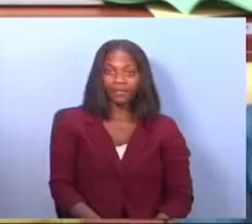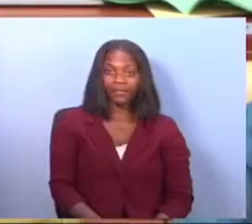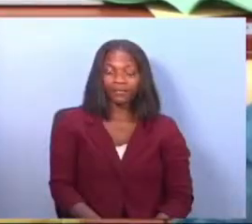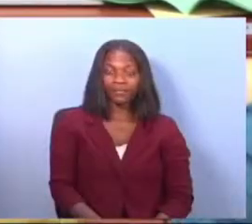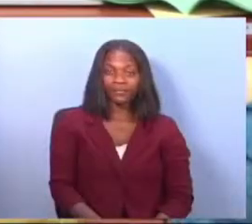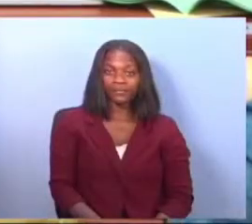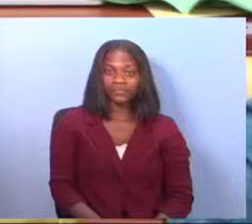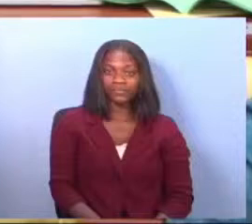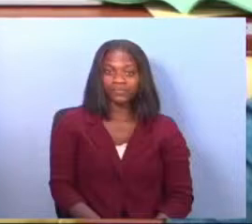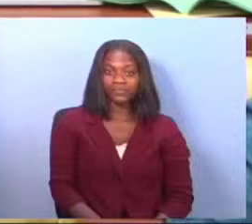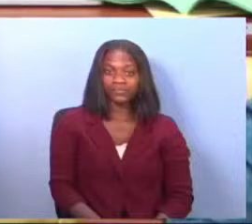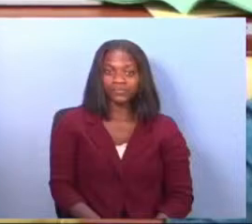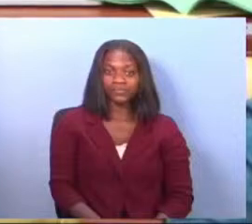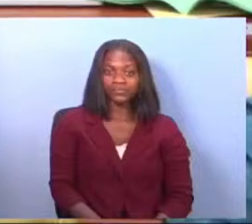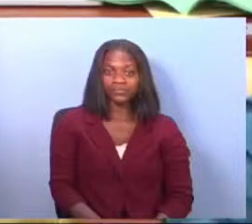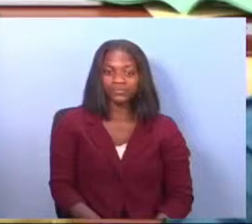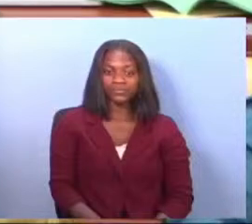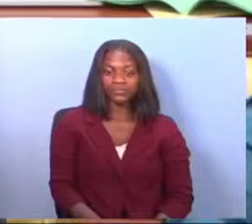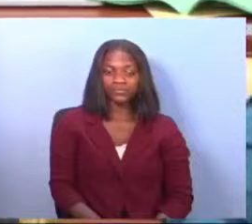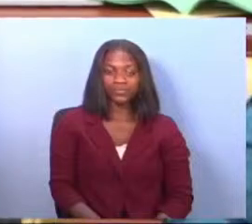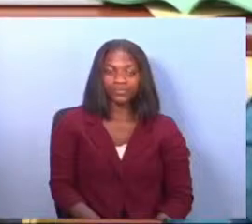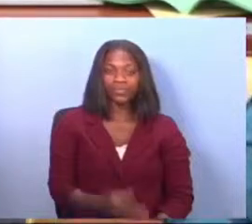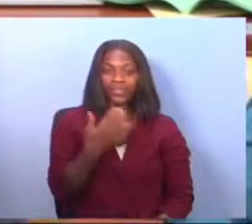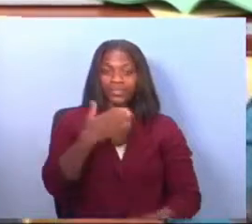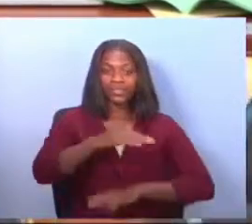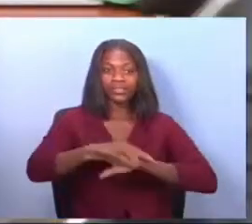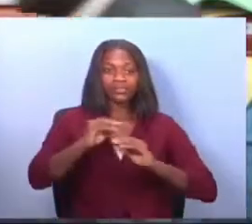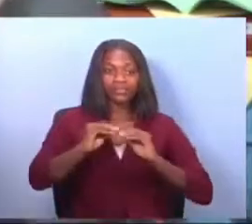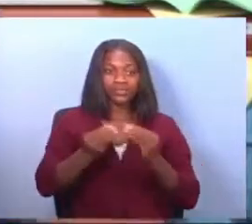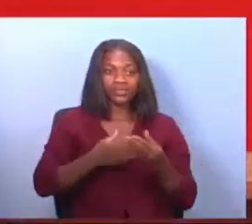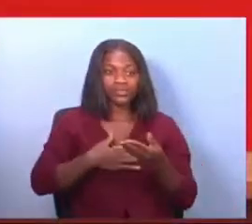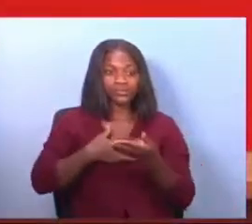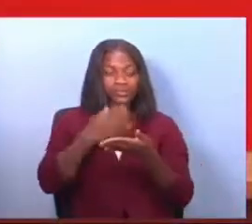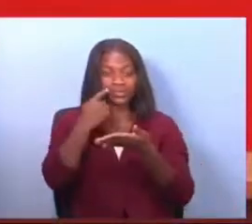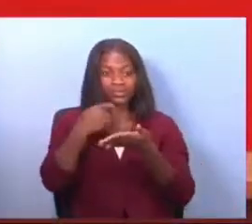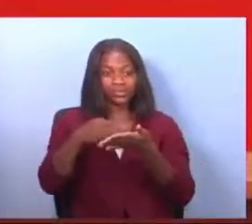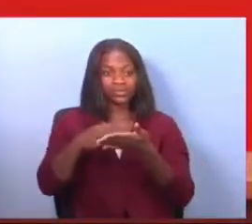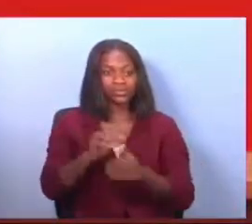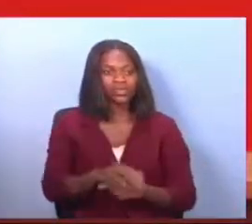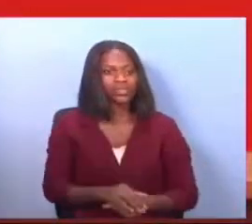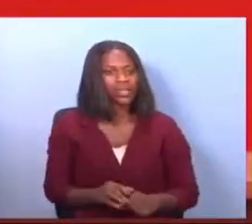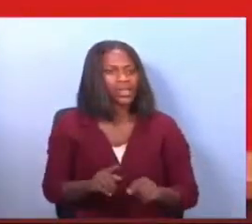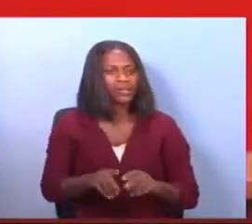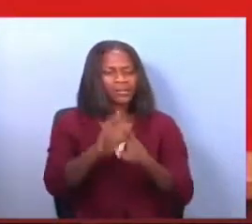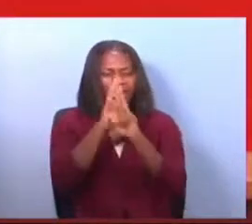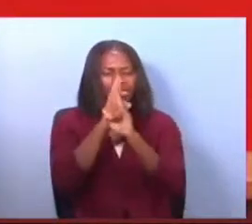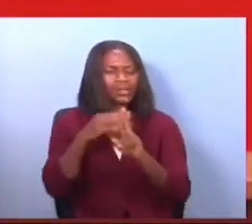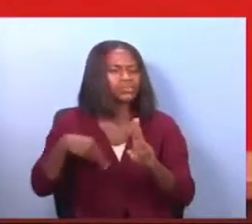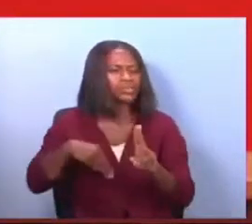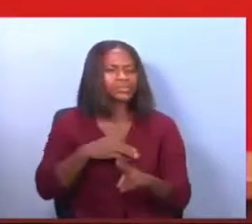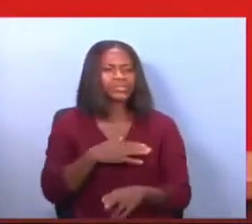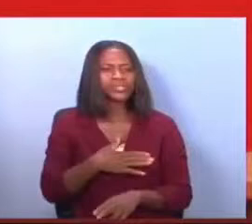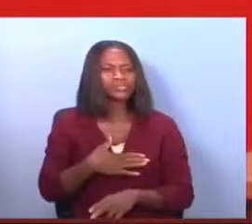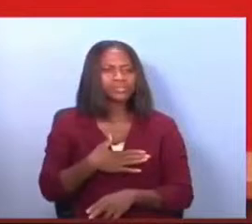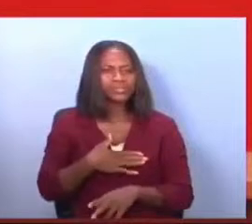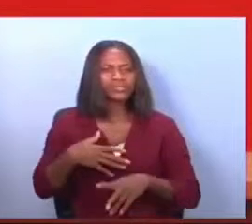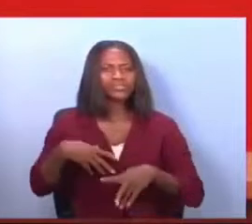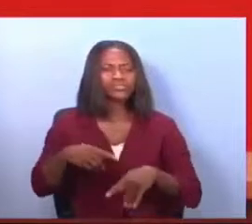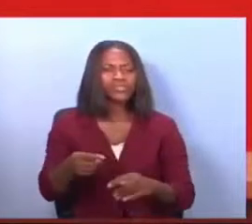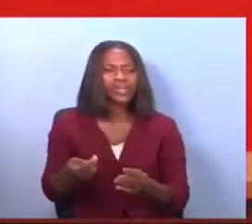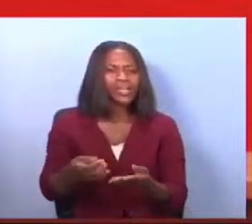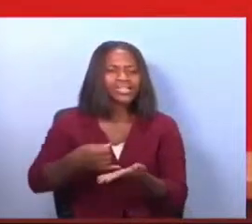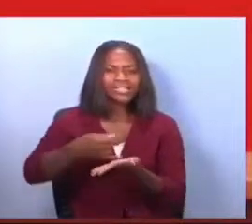Thank you. Thank you very much. Table office, take note. But honorable members should do well to sign the